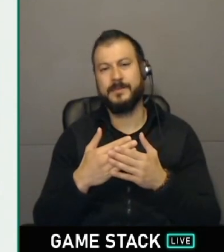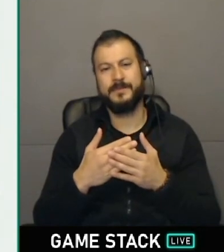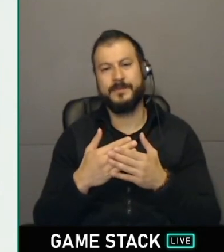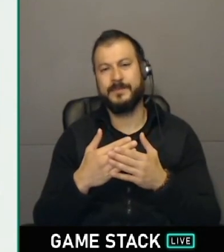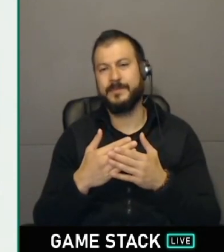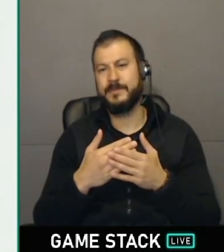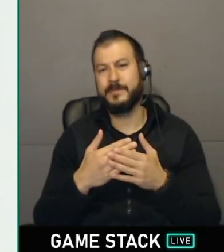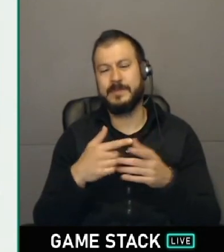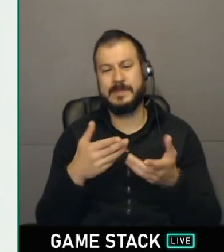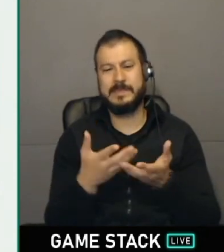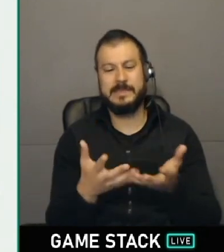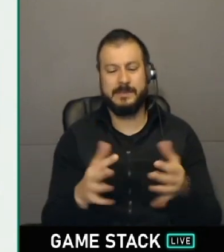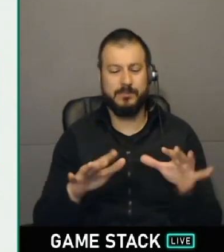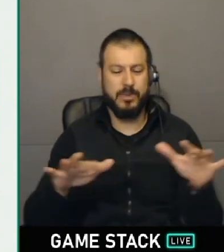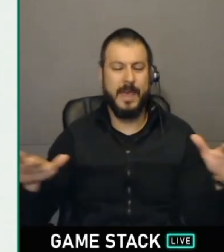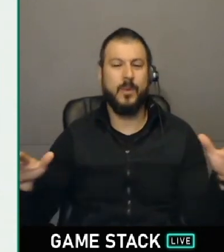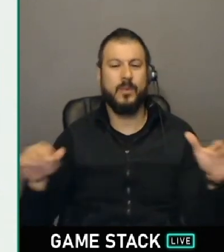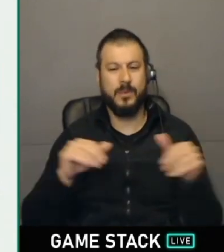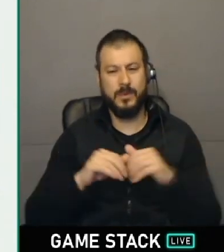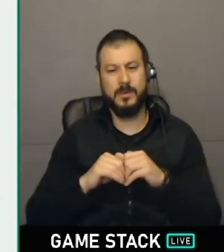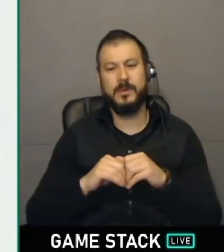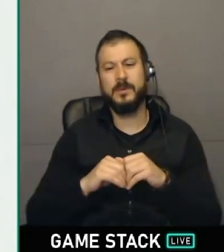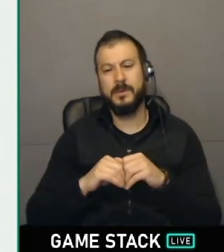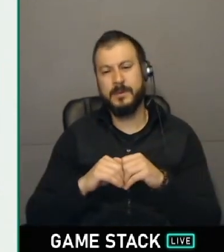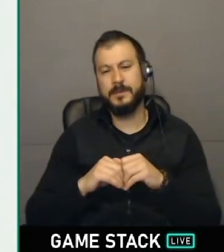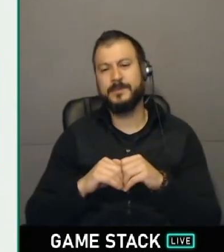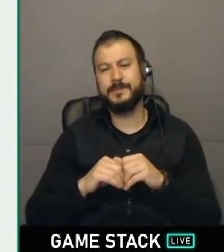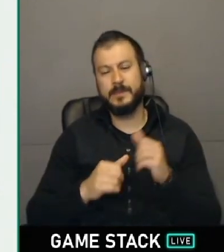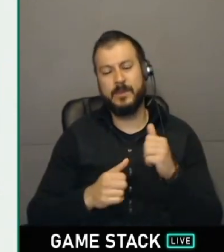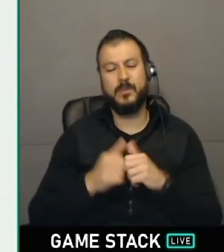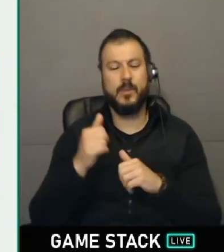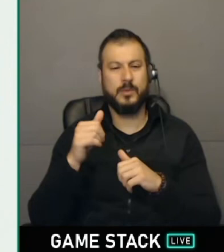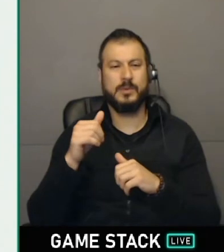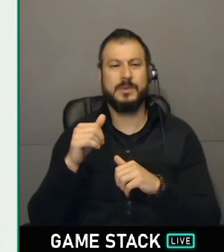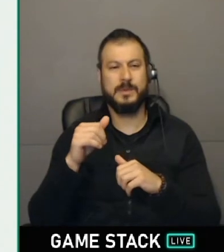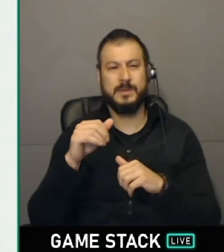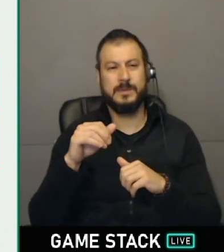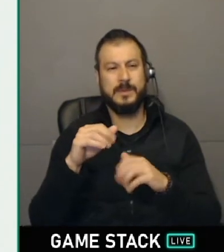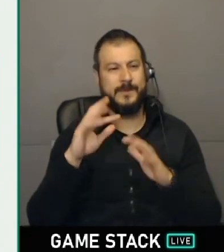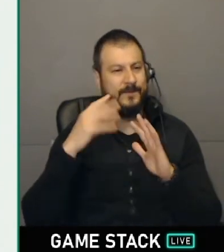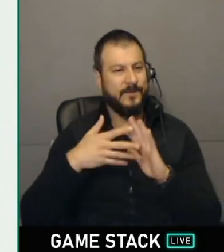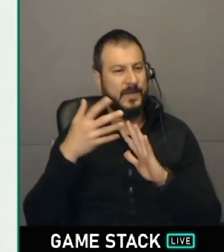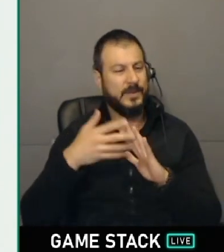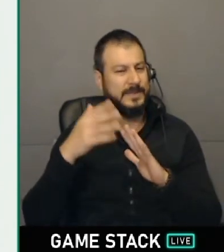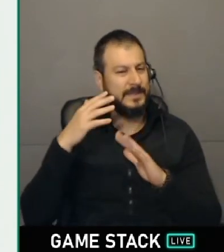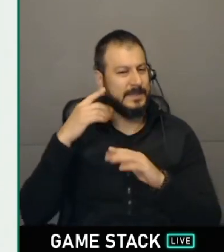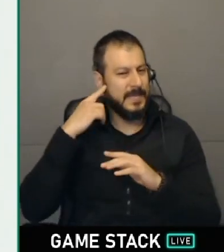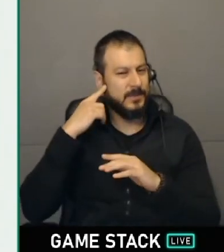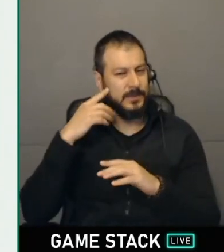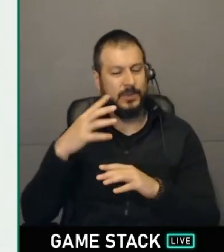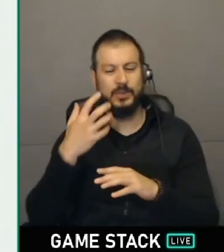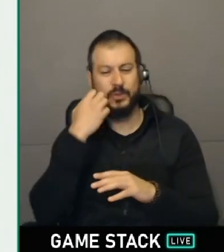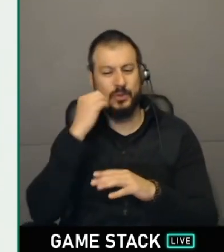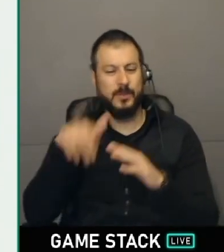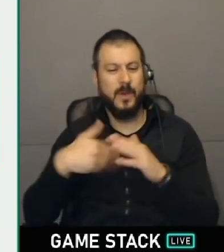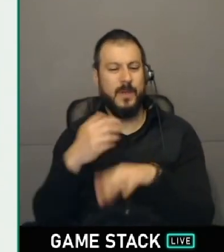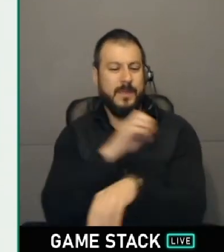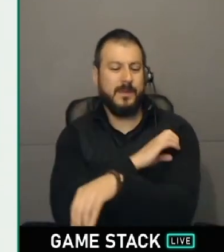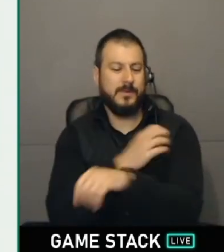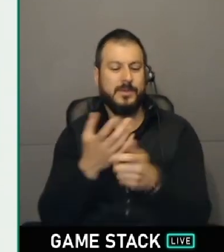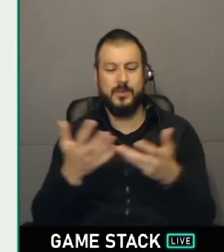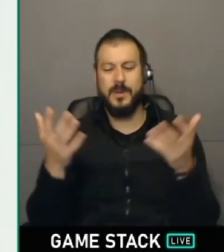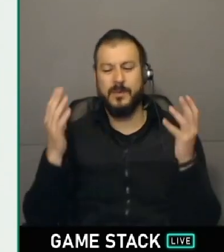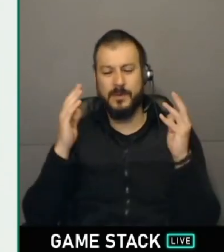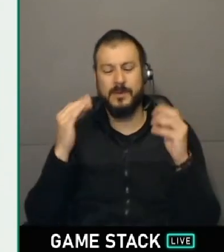spread out. Low frequency sounds just sort of consume the energy all around you. So if